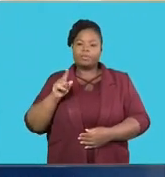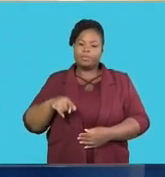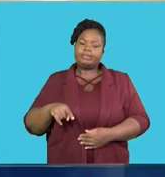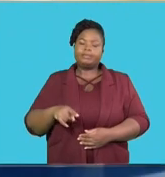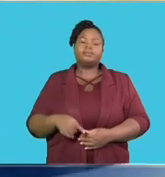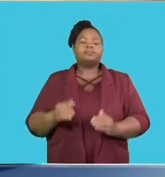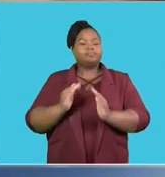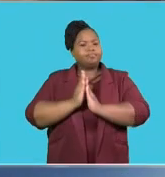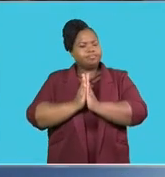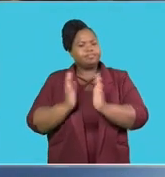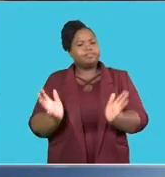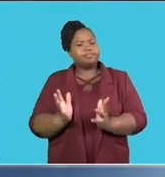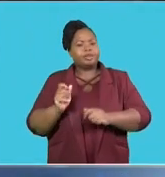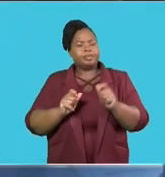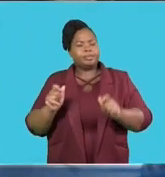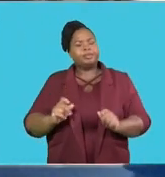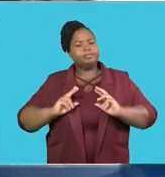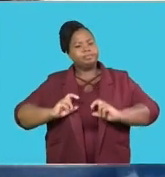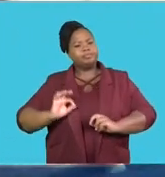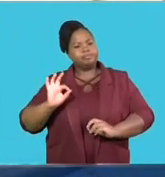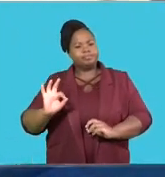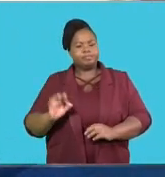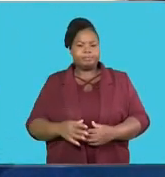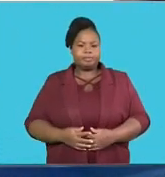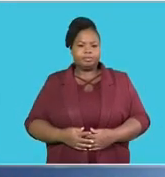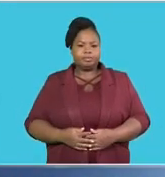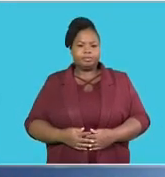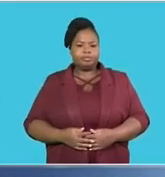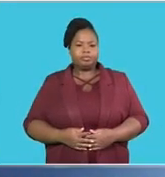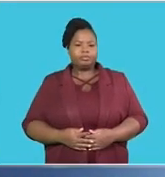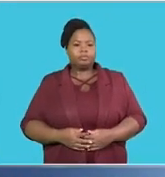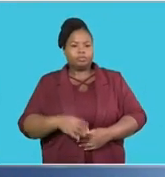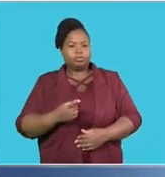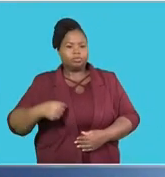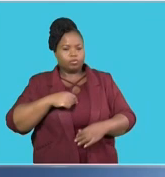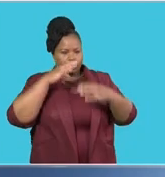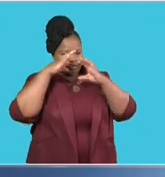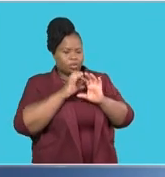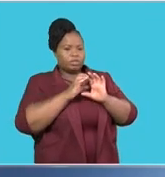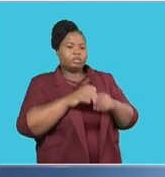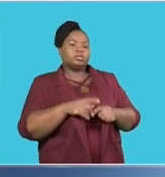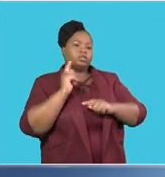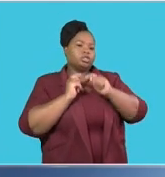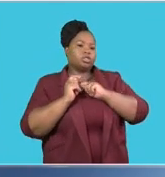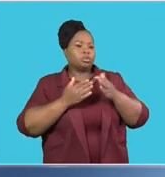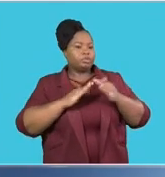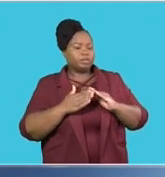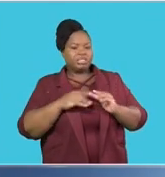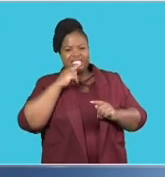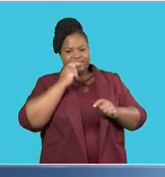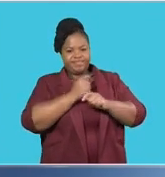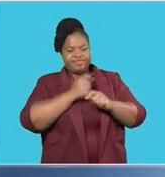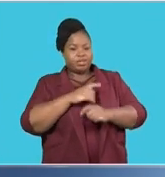go phetsa go ata. Halifulena sidila specifically na ma traditional communities yo squatter camps and ama hostela